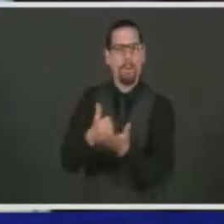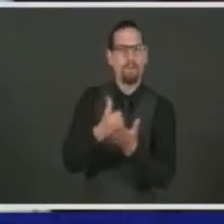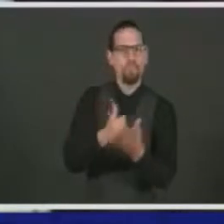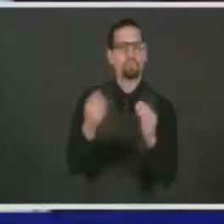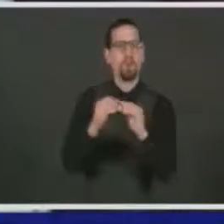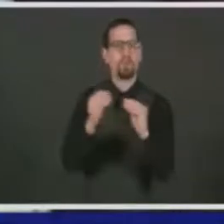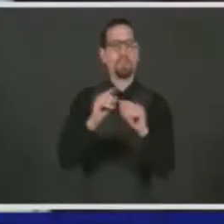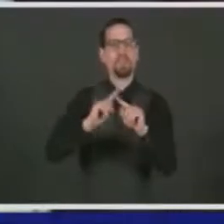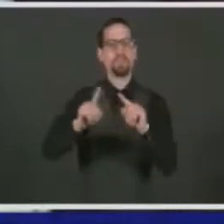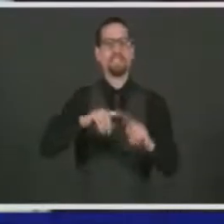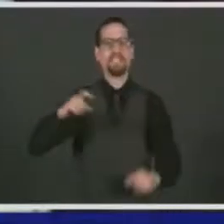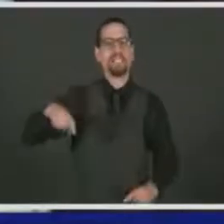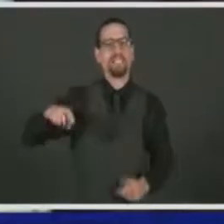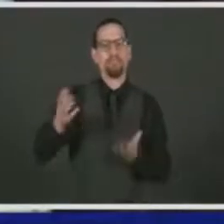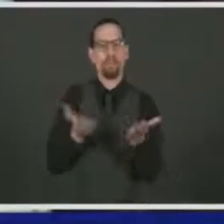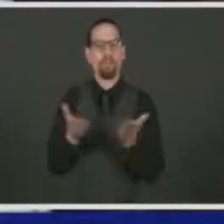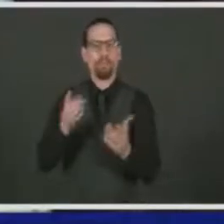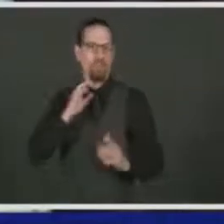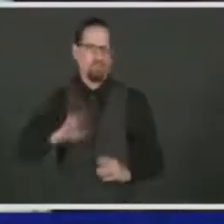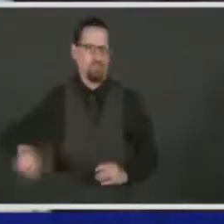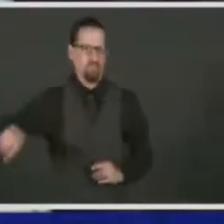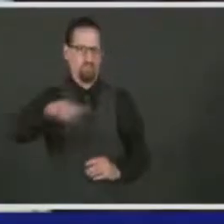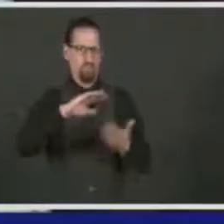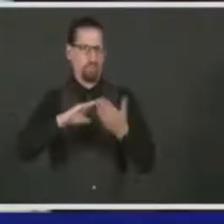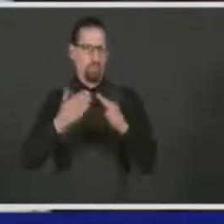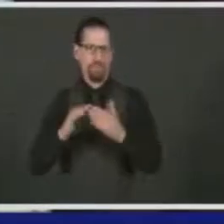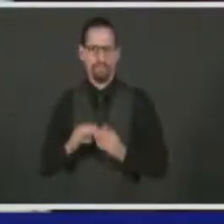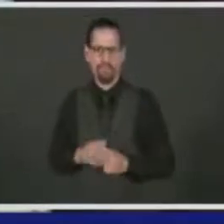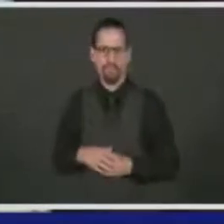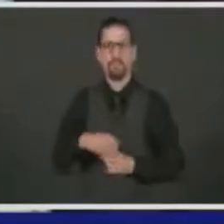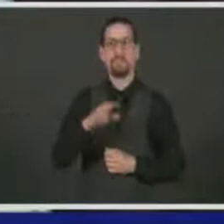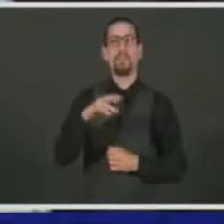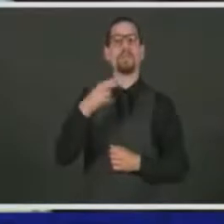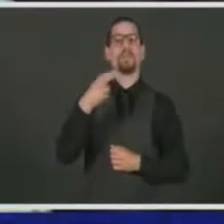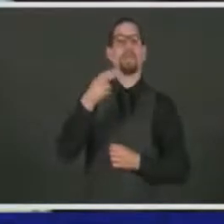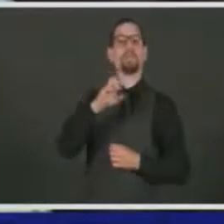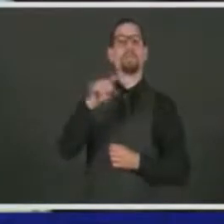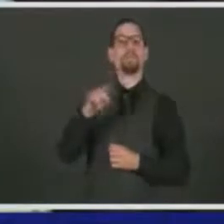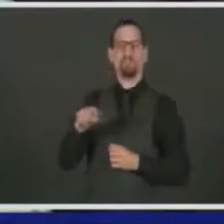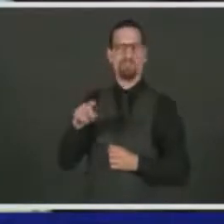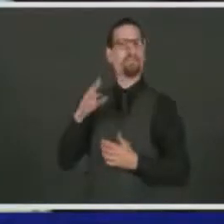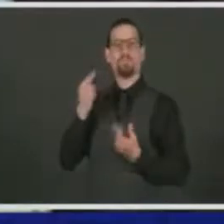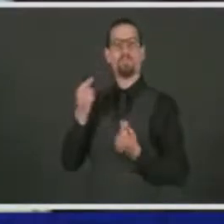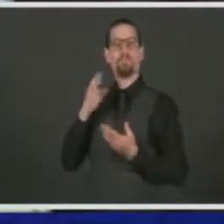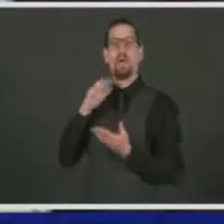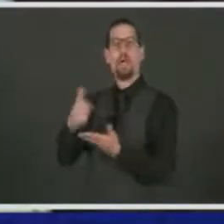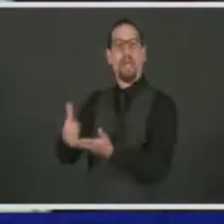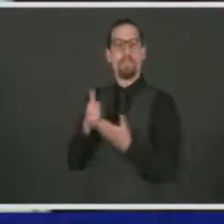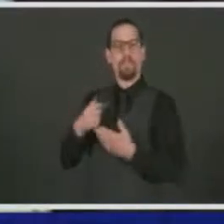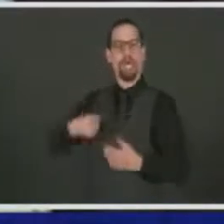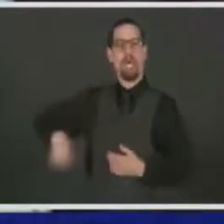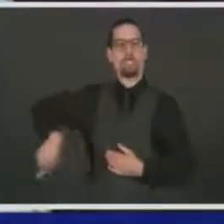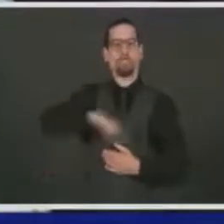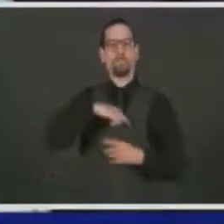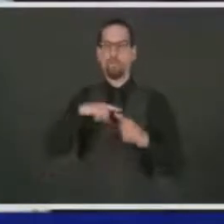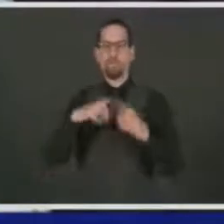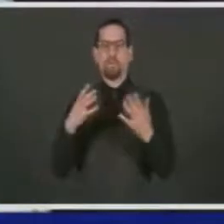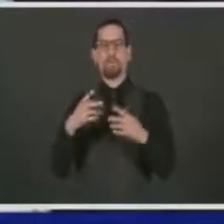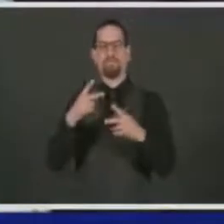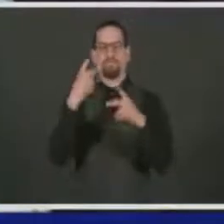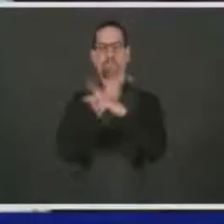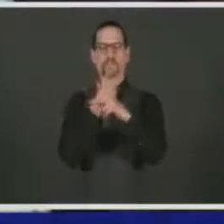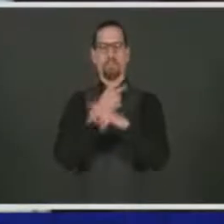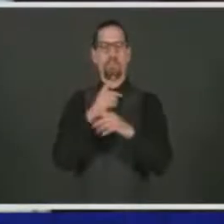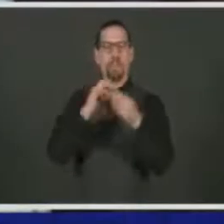continue to be a major conduit of information for us so that we can continue a bi-directional flow